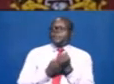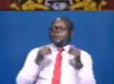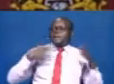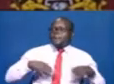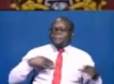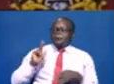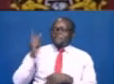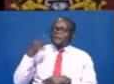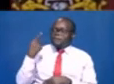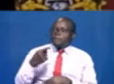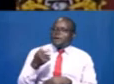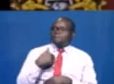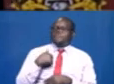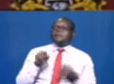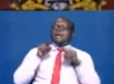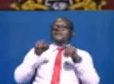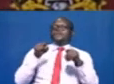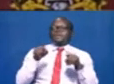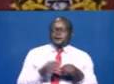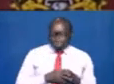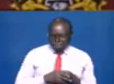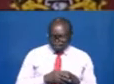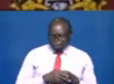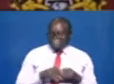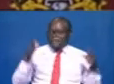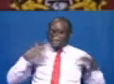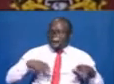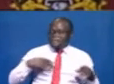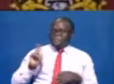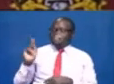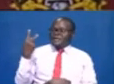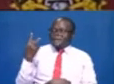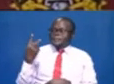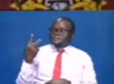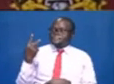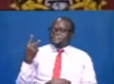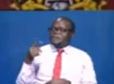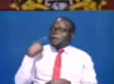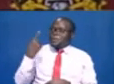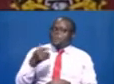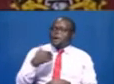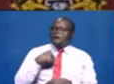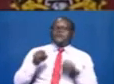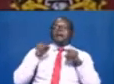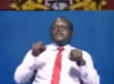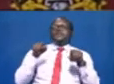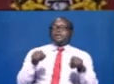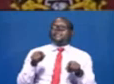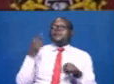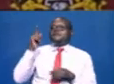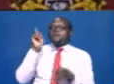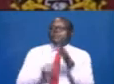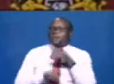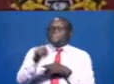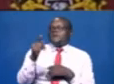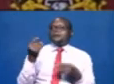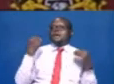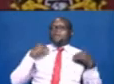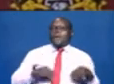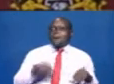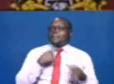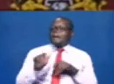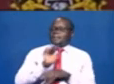who are being insulted. The people of Kenya who are being insulted for what they wear. But I want to ask